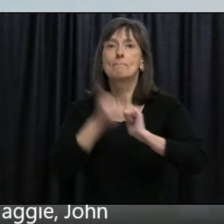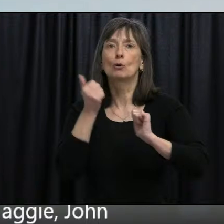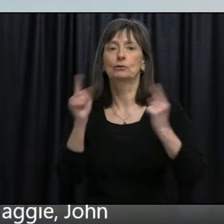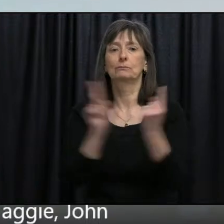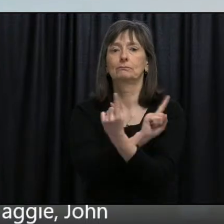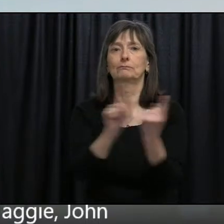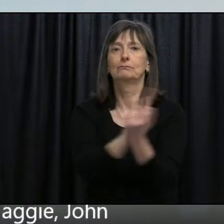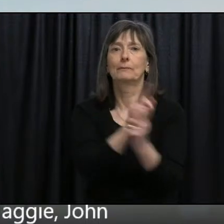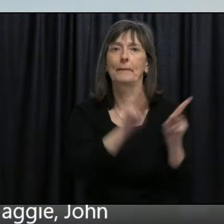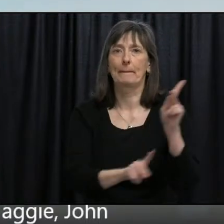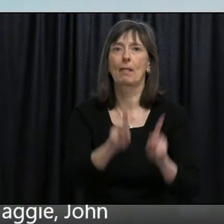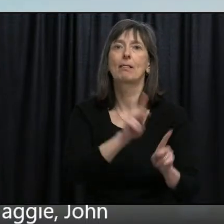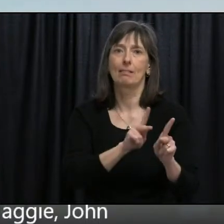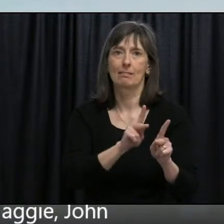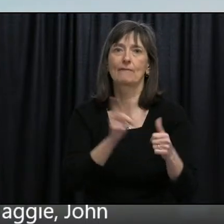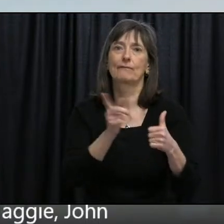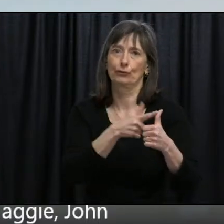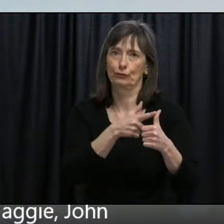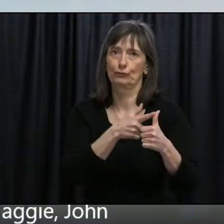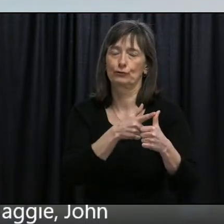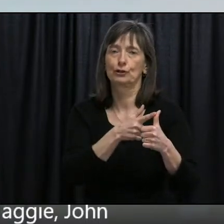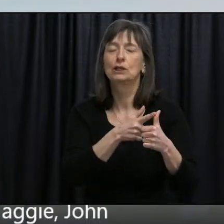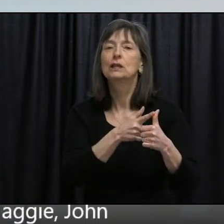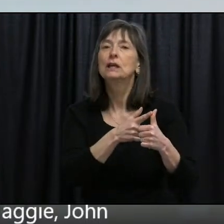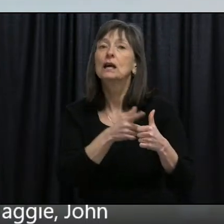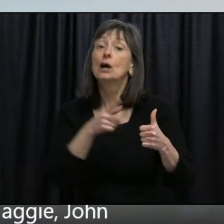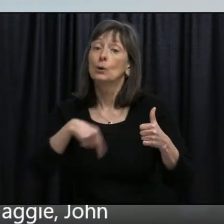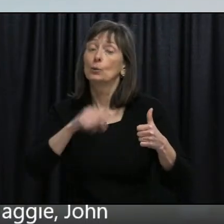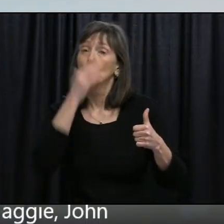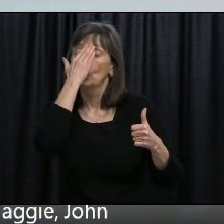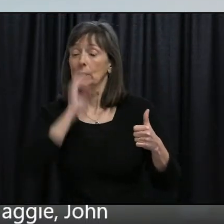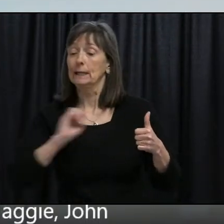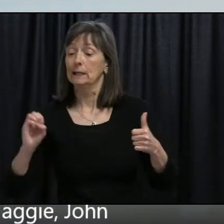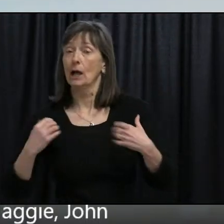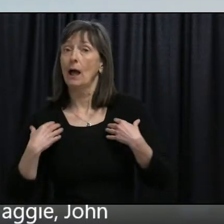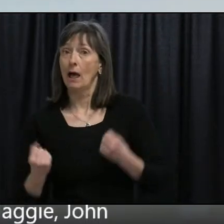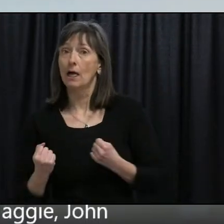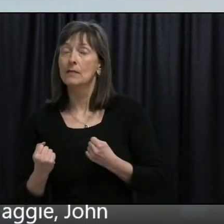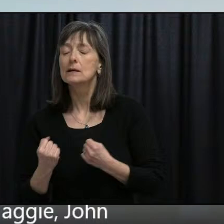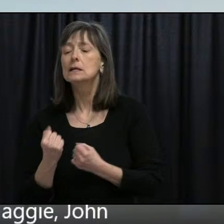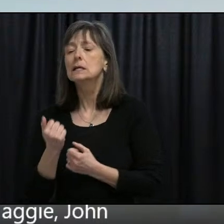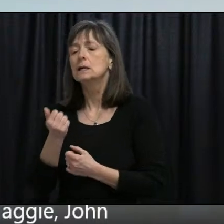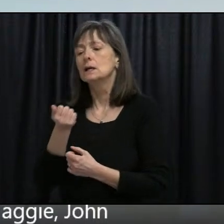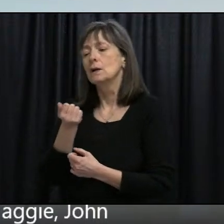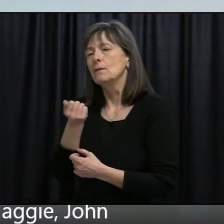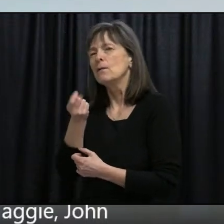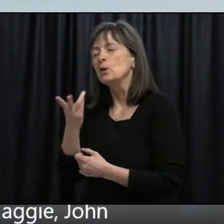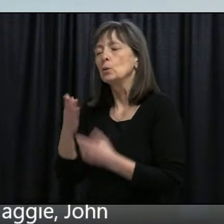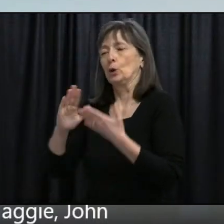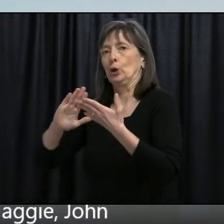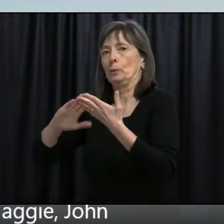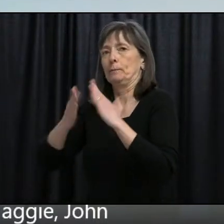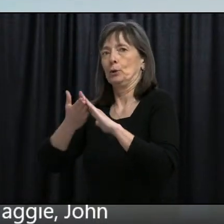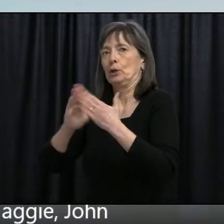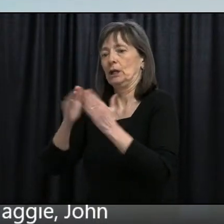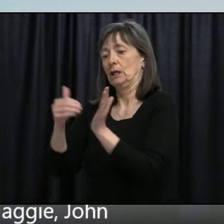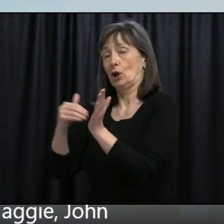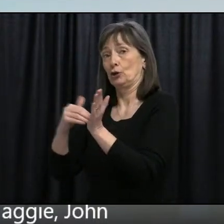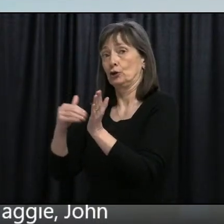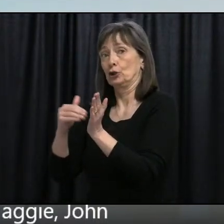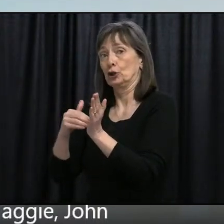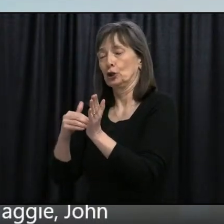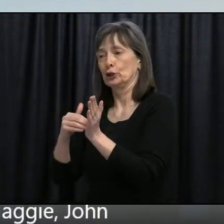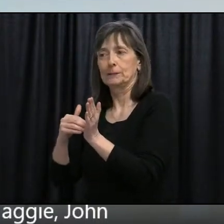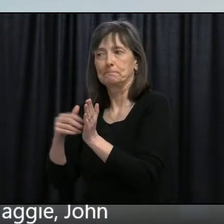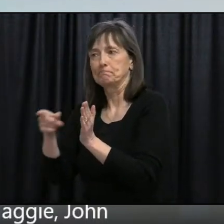are aware that because of historical issues in Eastern Health, there are a small group of community physicians who really have very